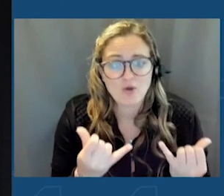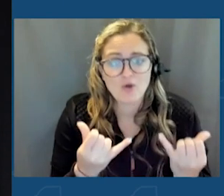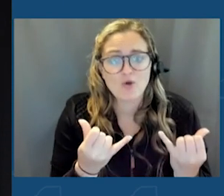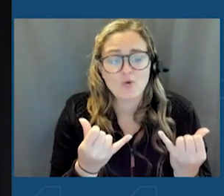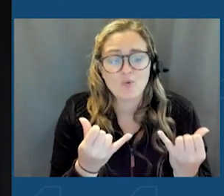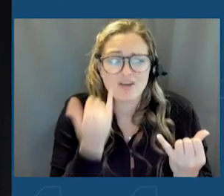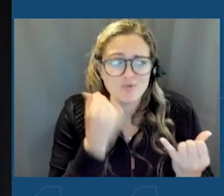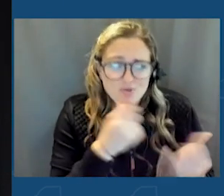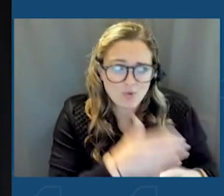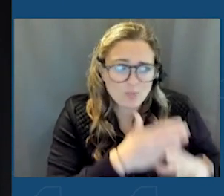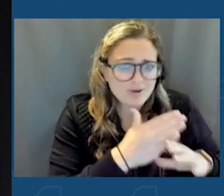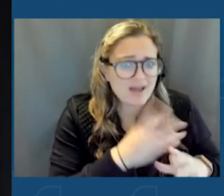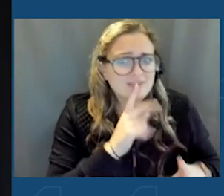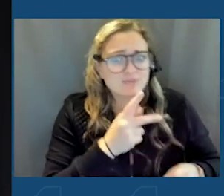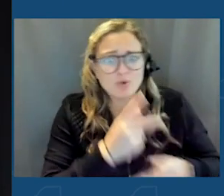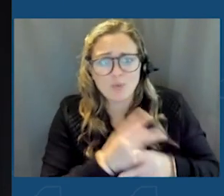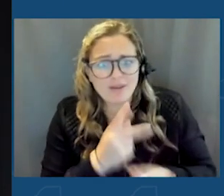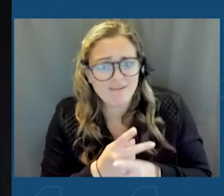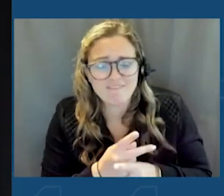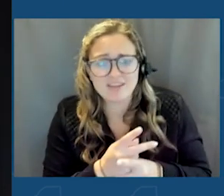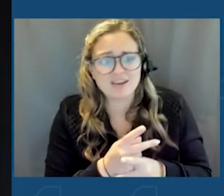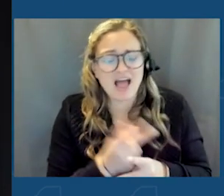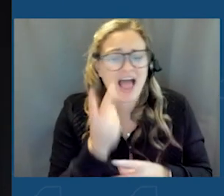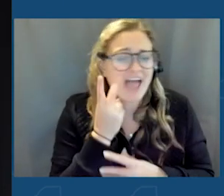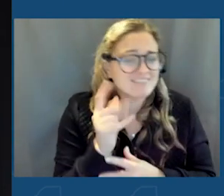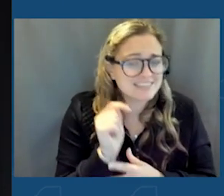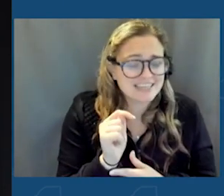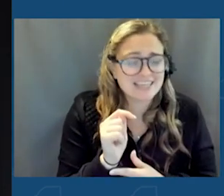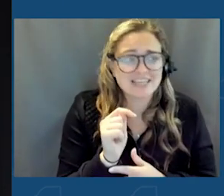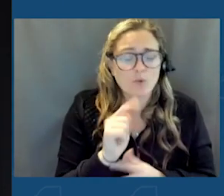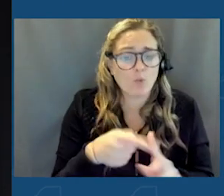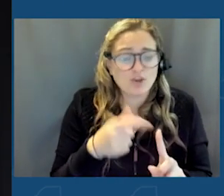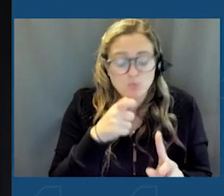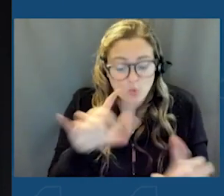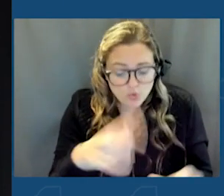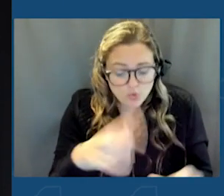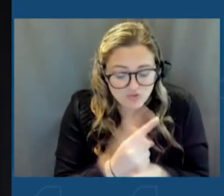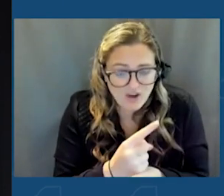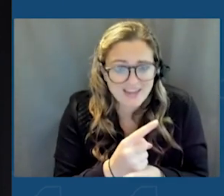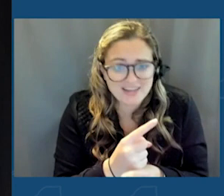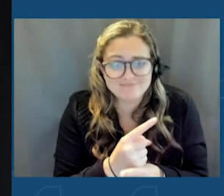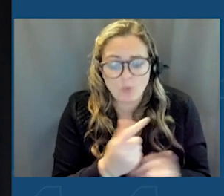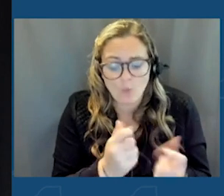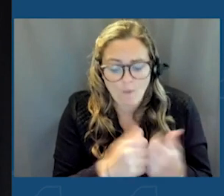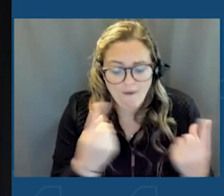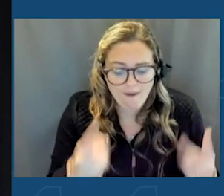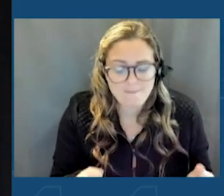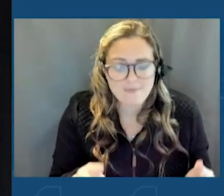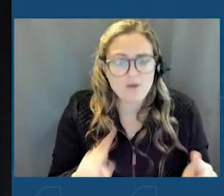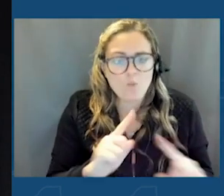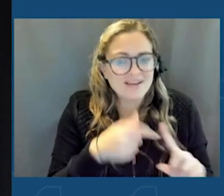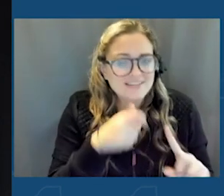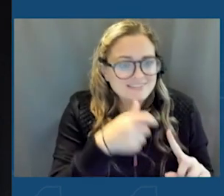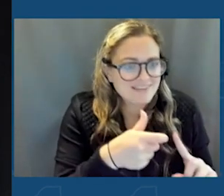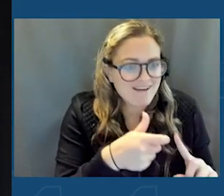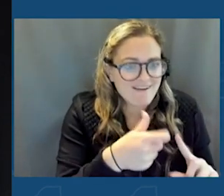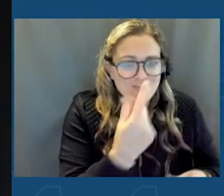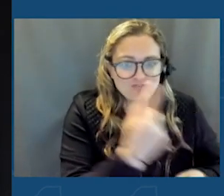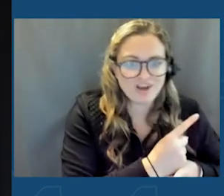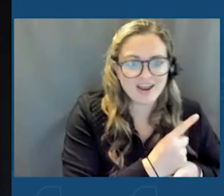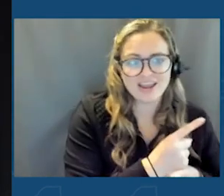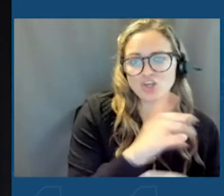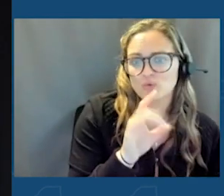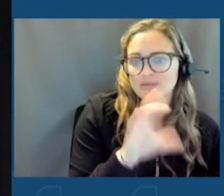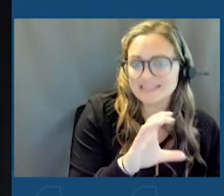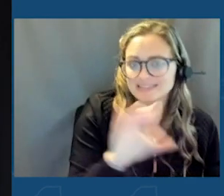unless we care for it, I've seen it firsthand when we don't do it right. You know, when we're not doing that right, whether I'm DEC commissioner or the chair of